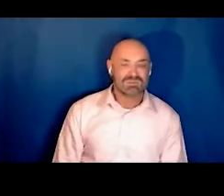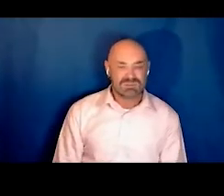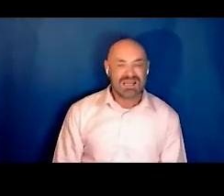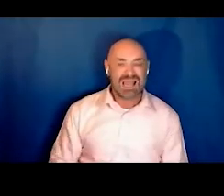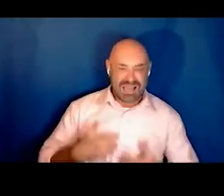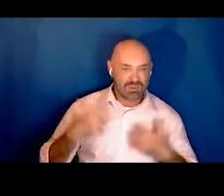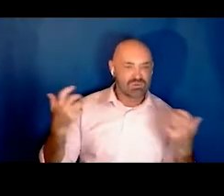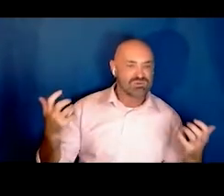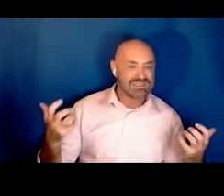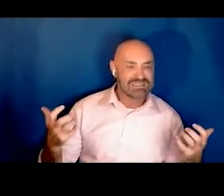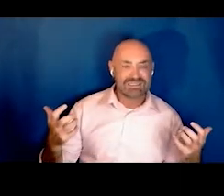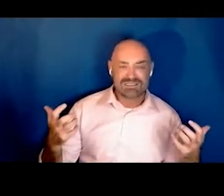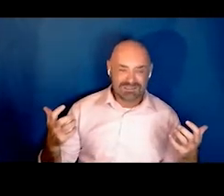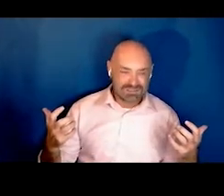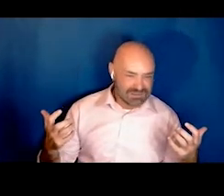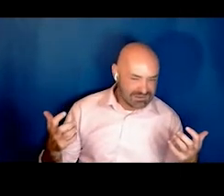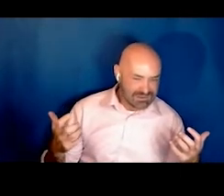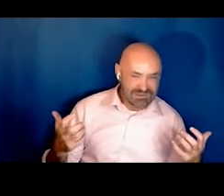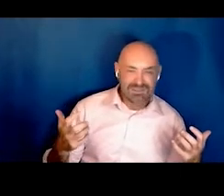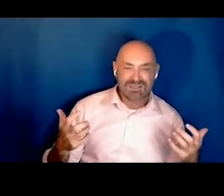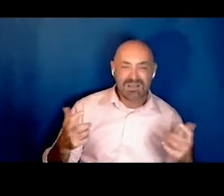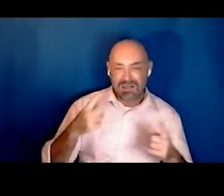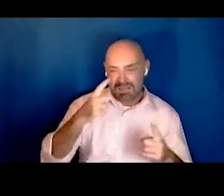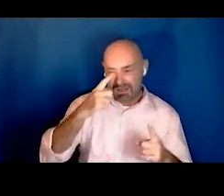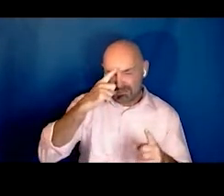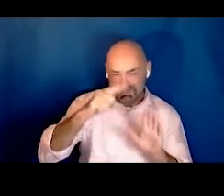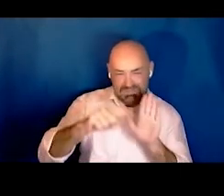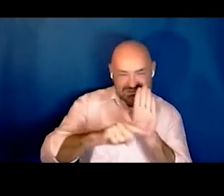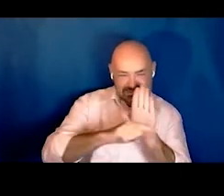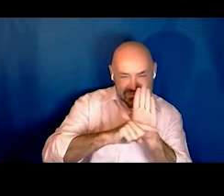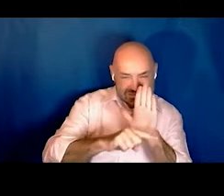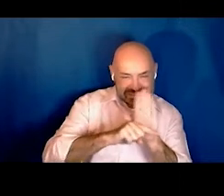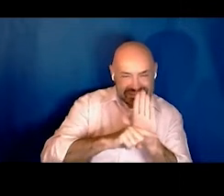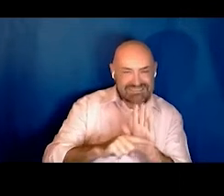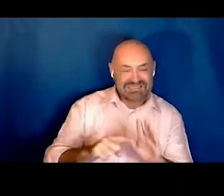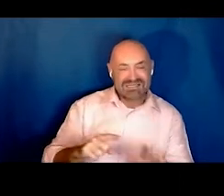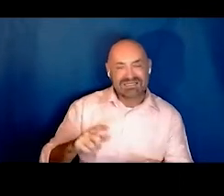angry, optimistic, scared, distressed,